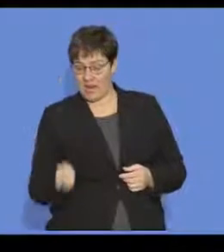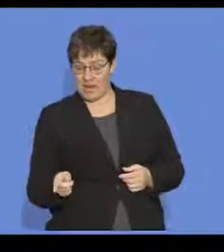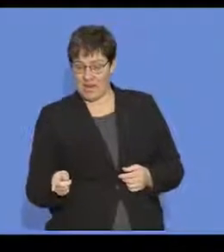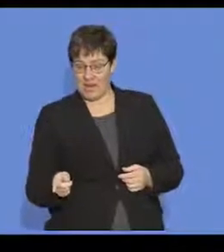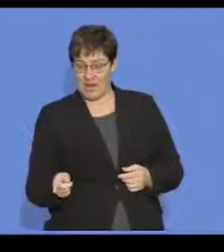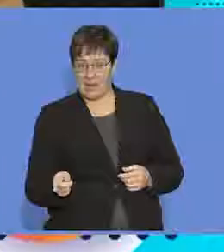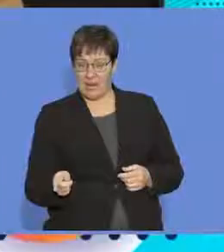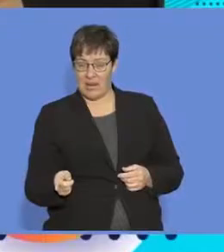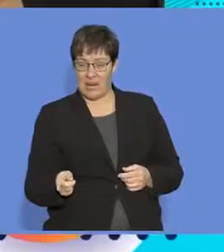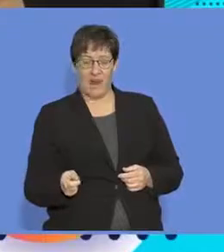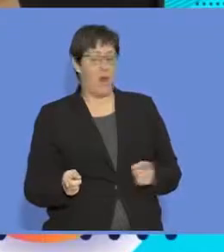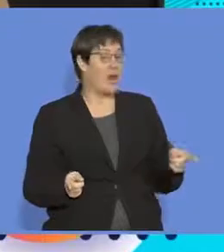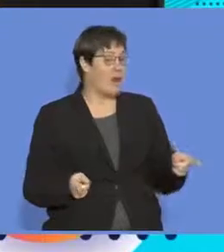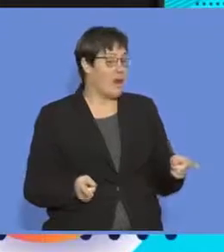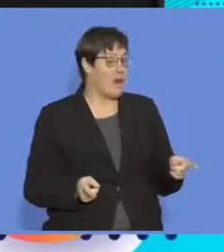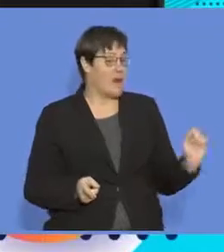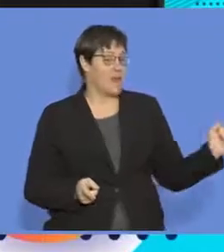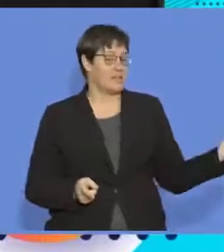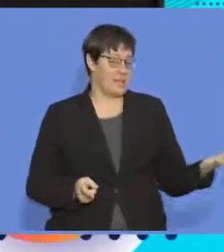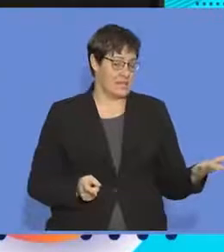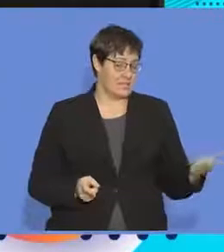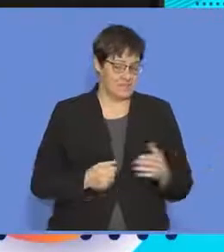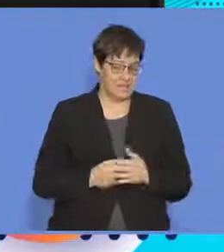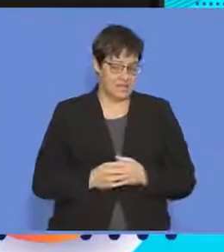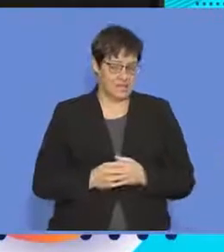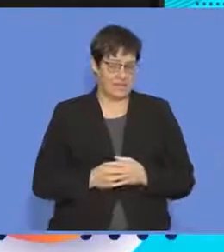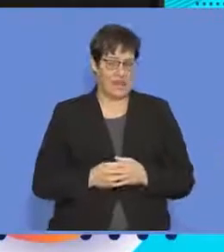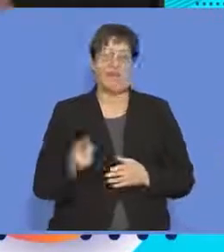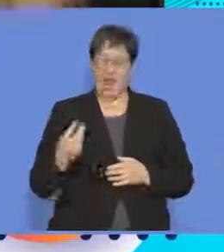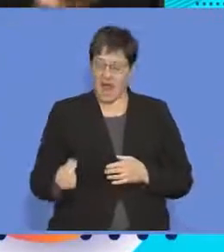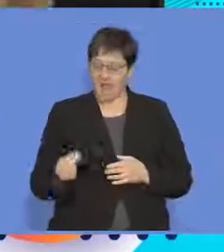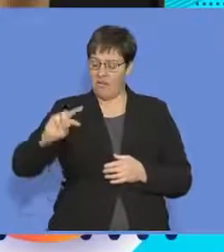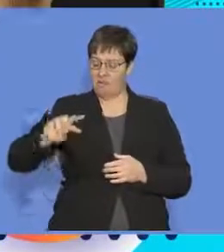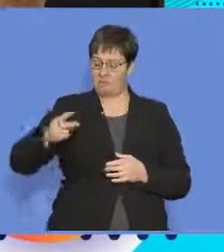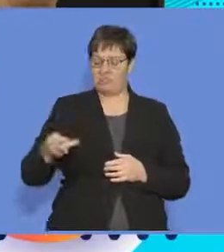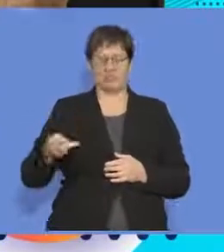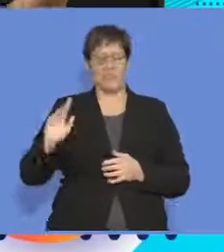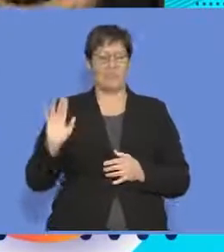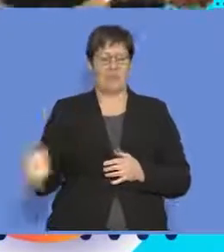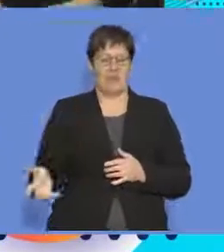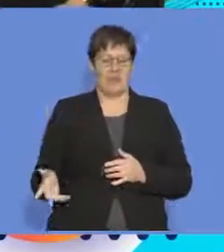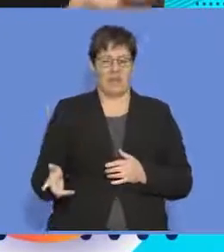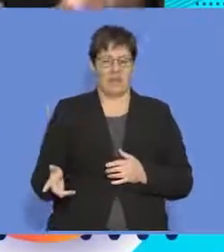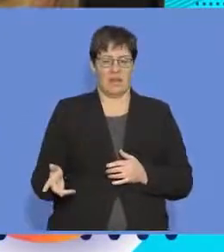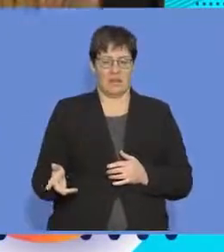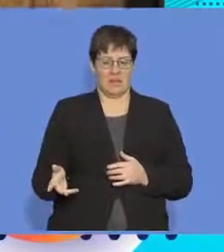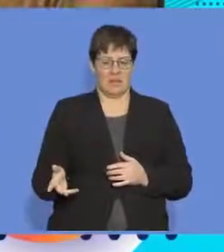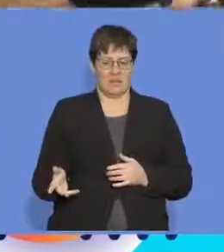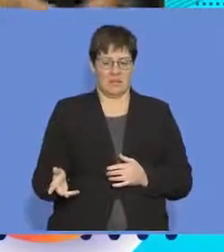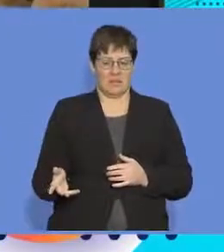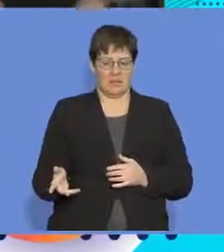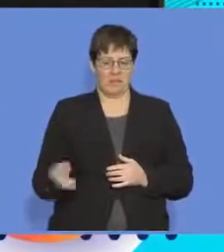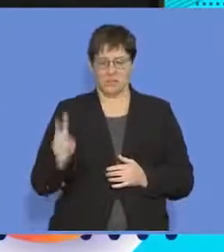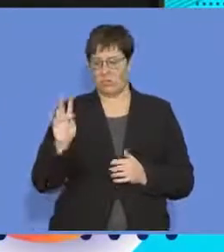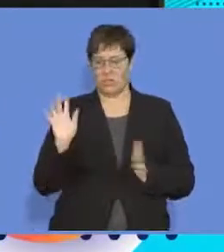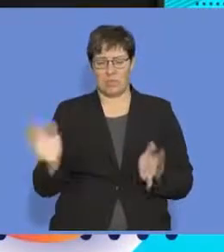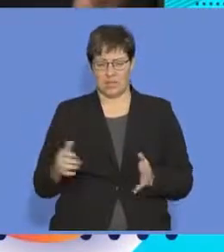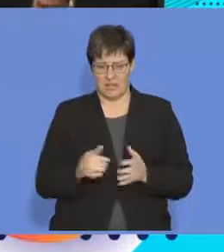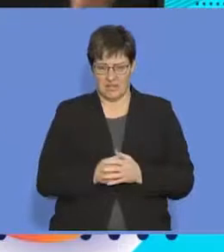coin, and what else? A die. A coin has 2 possible outcomes, which is tail and